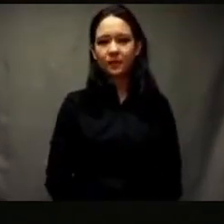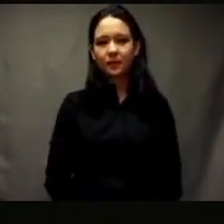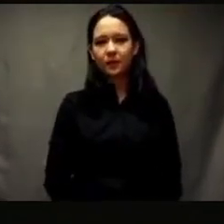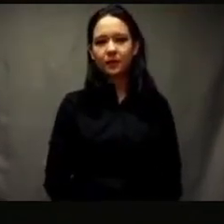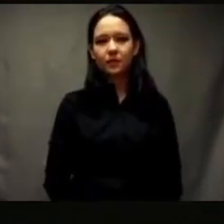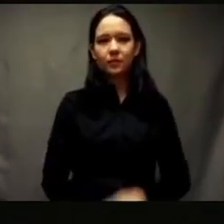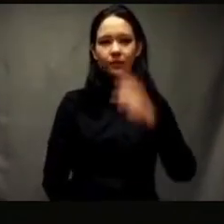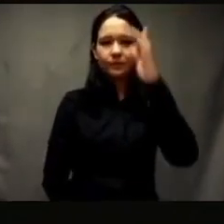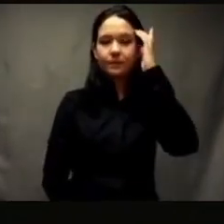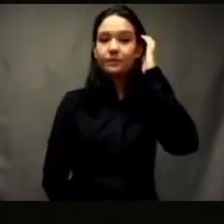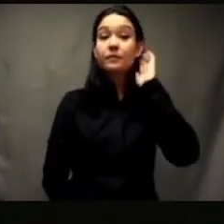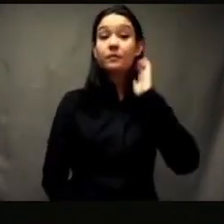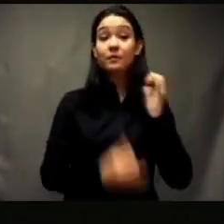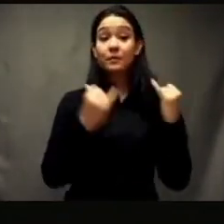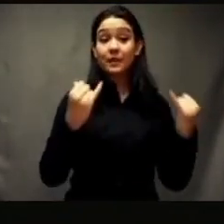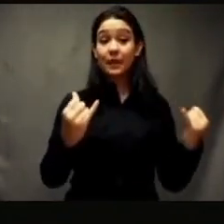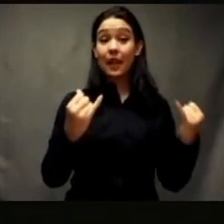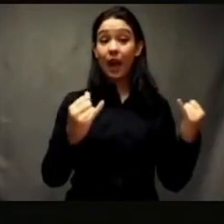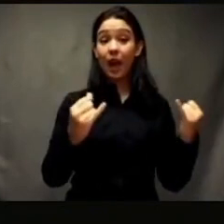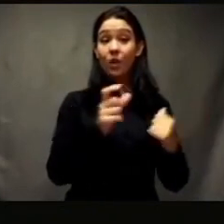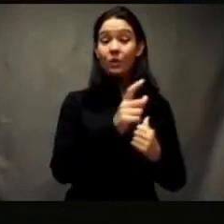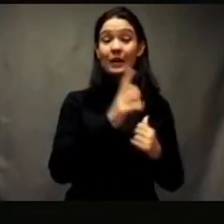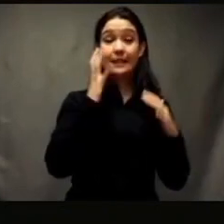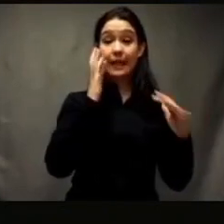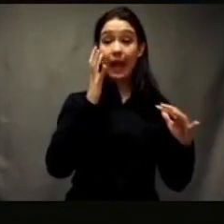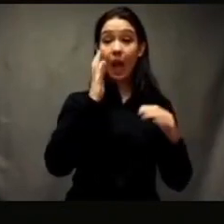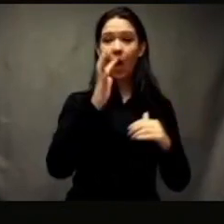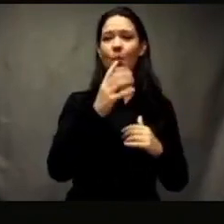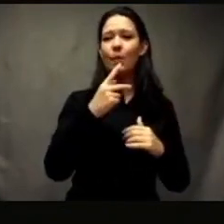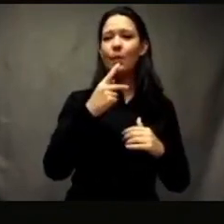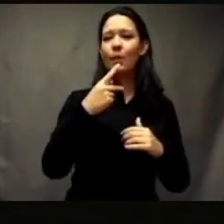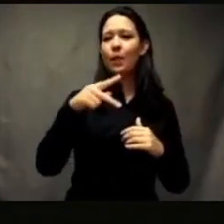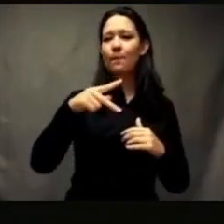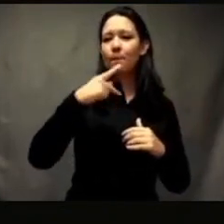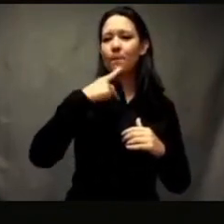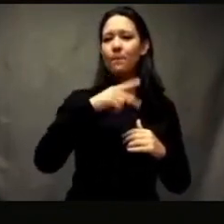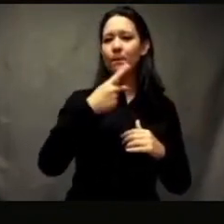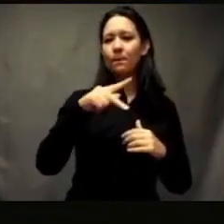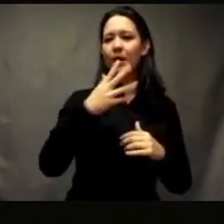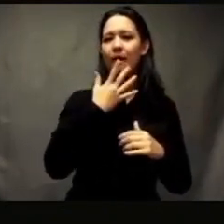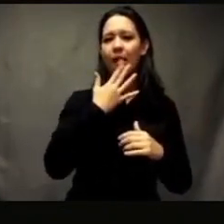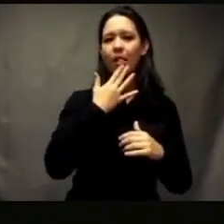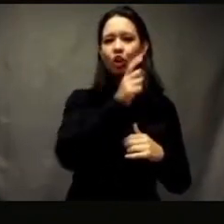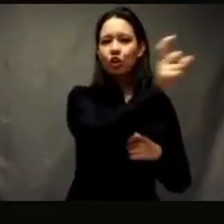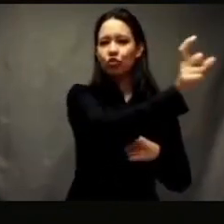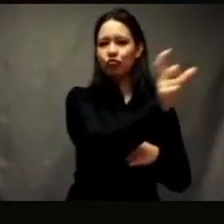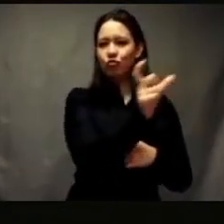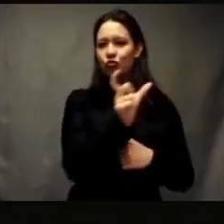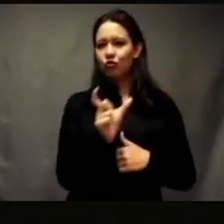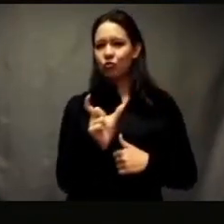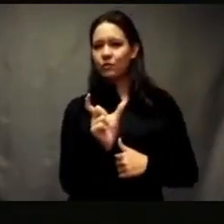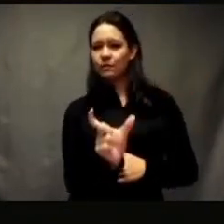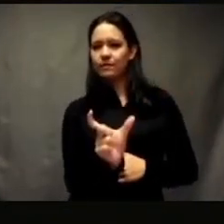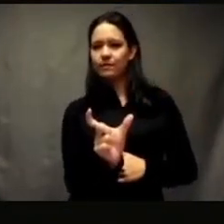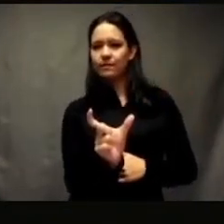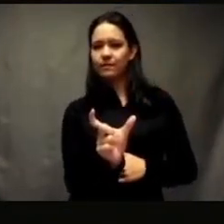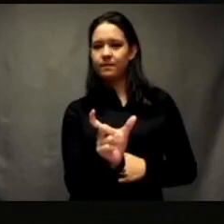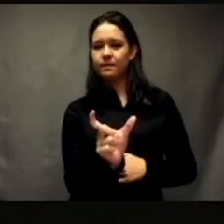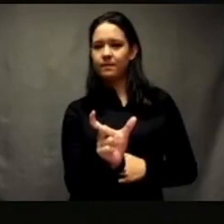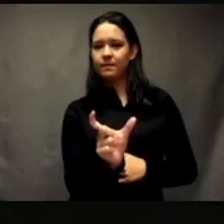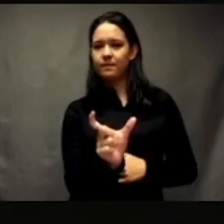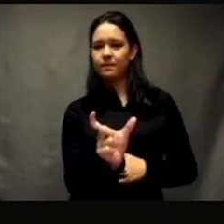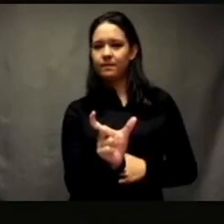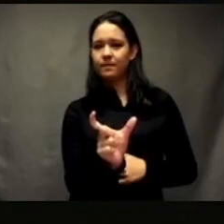Okay, so here I'm going to the purple sound blocks now, and I'm going to drag